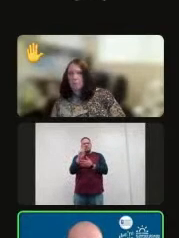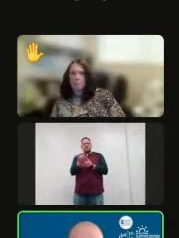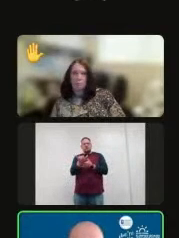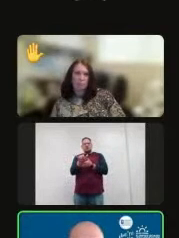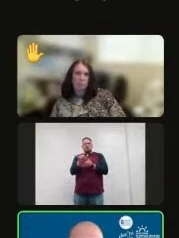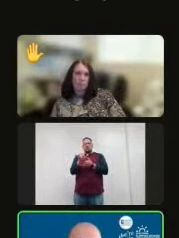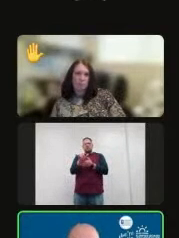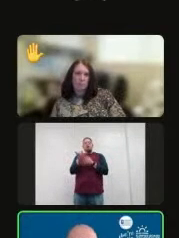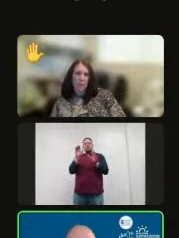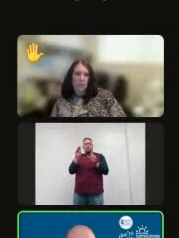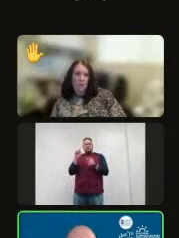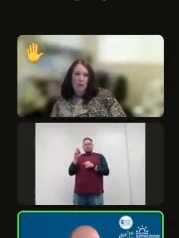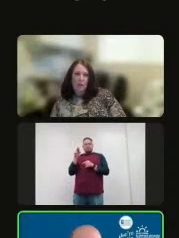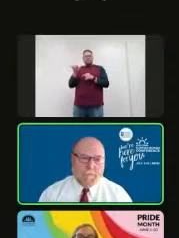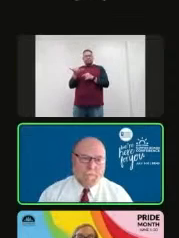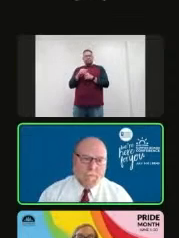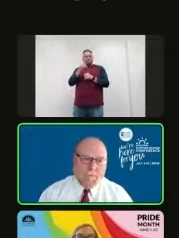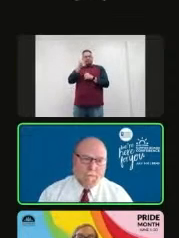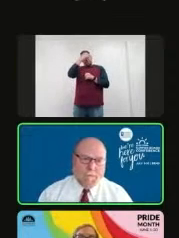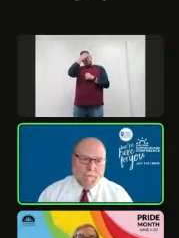Okay, Marty.